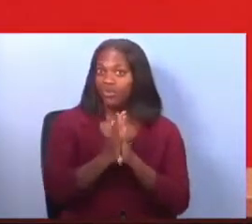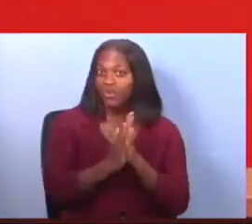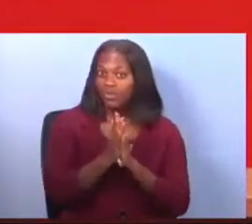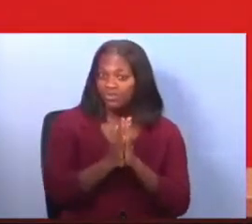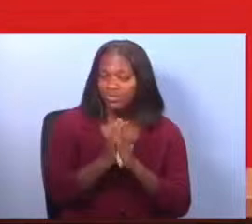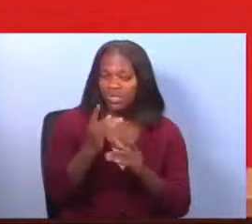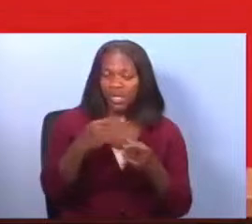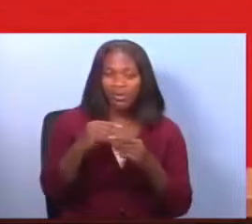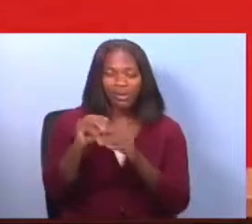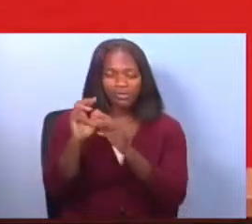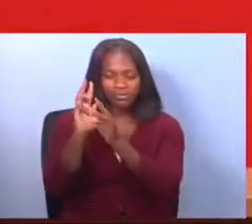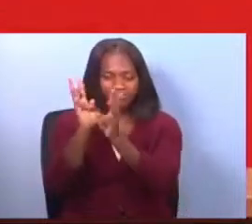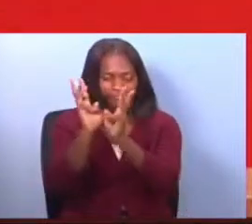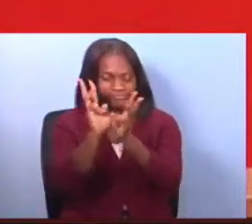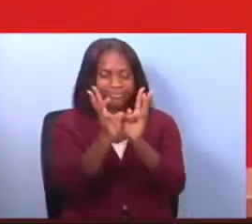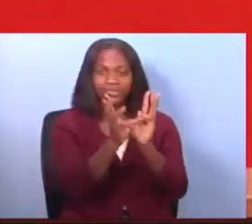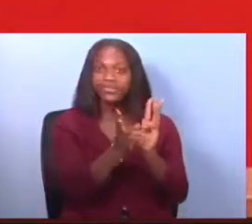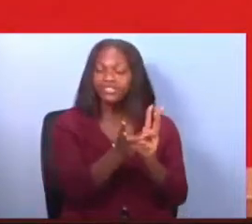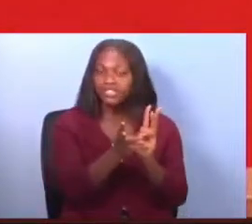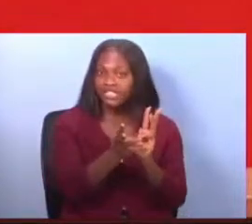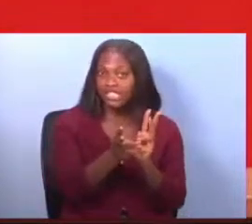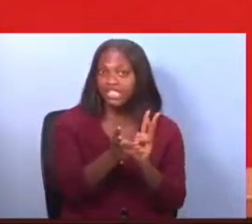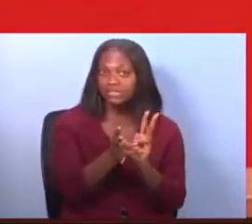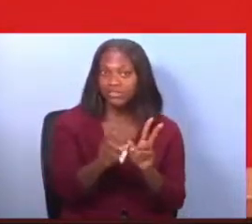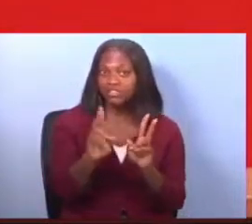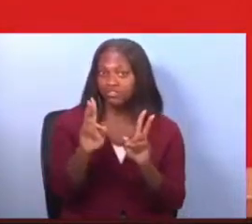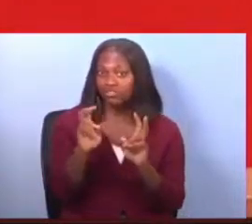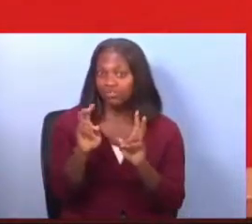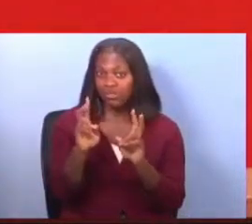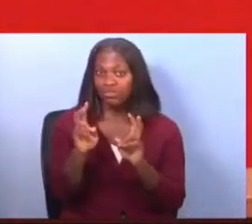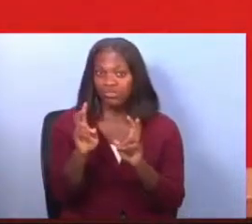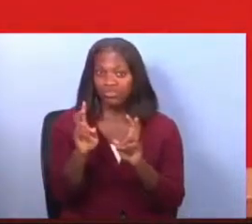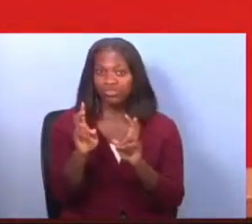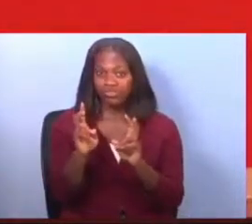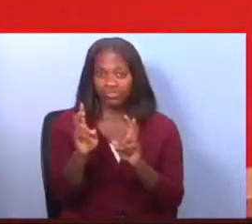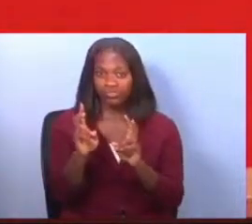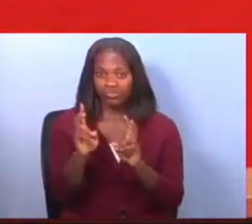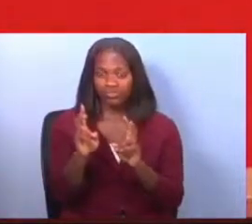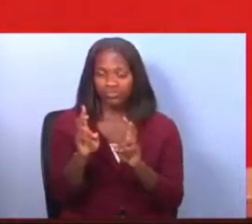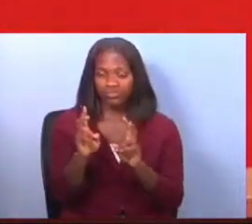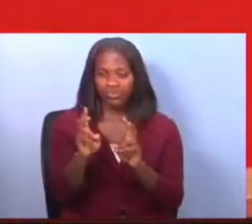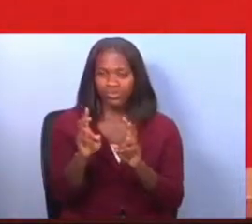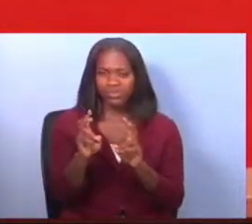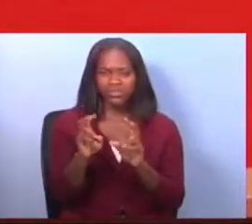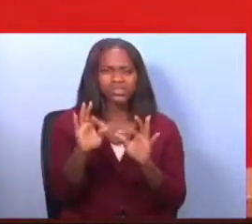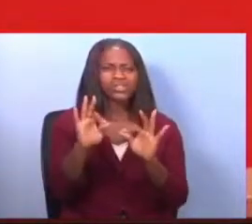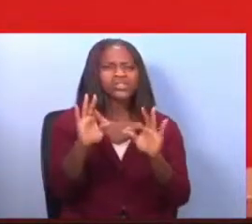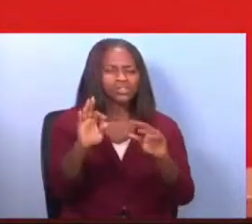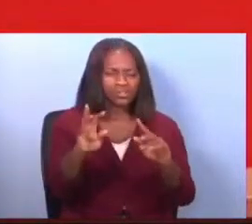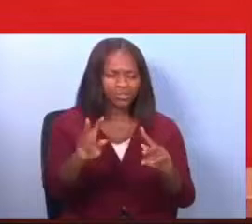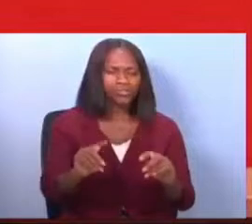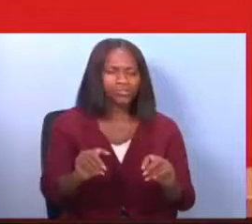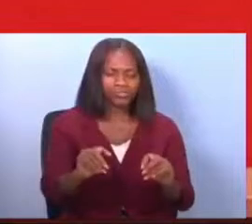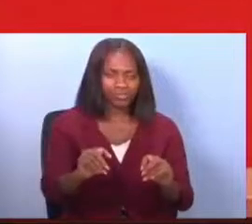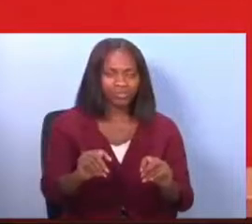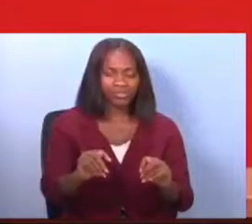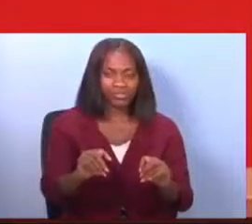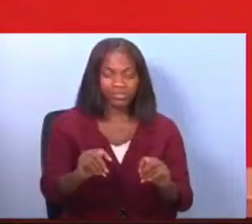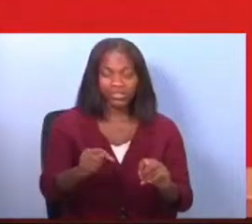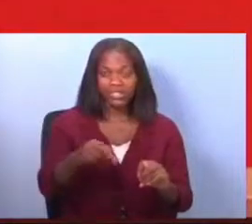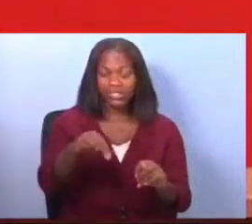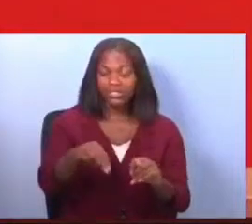in climate-related matters is worthy and deserve of